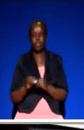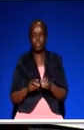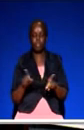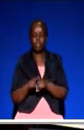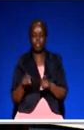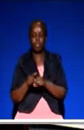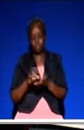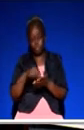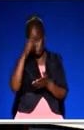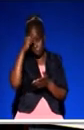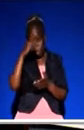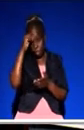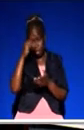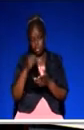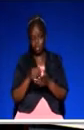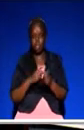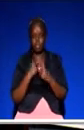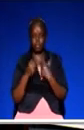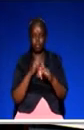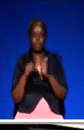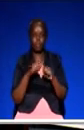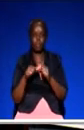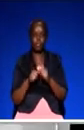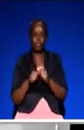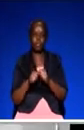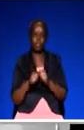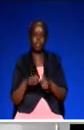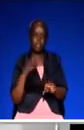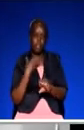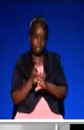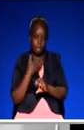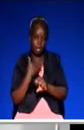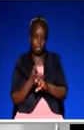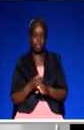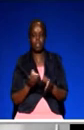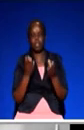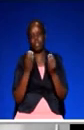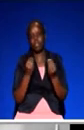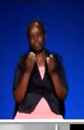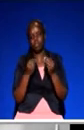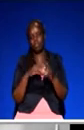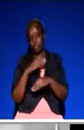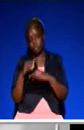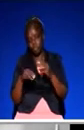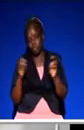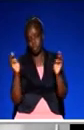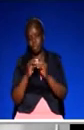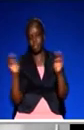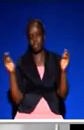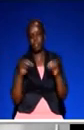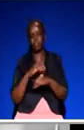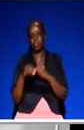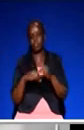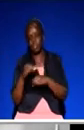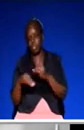go further and talk about hard and soft magnetic materials. And we're also